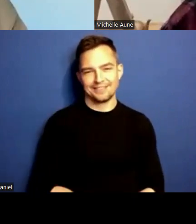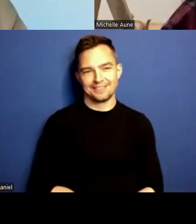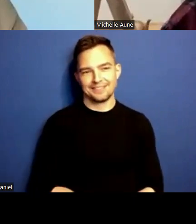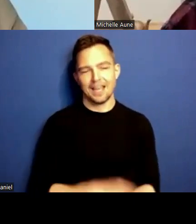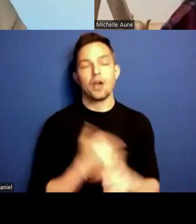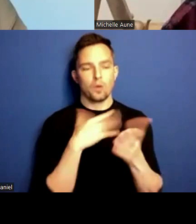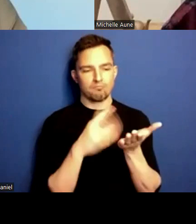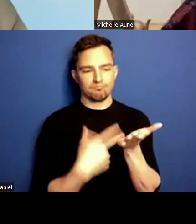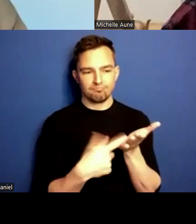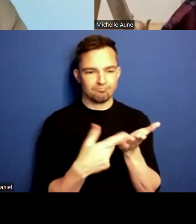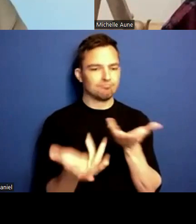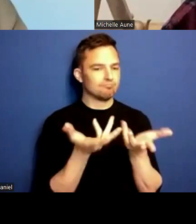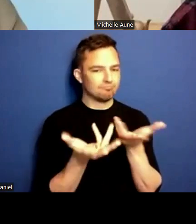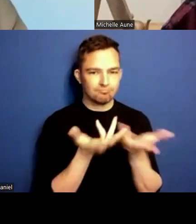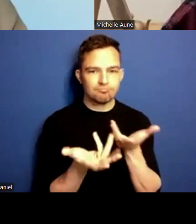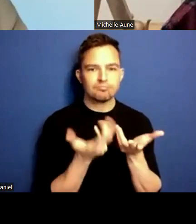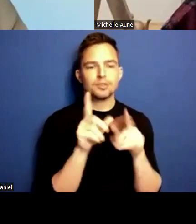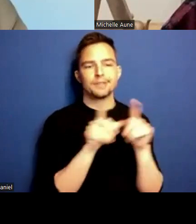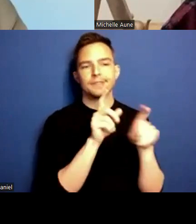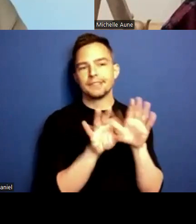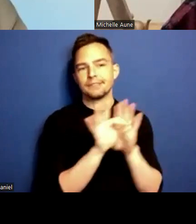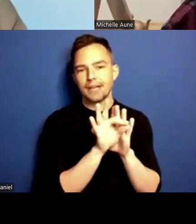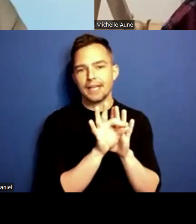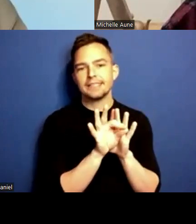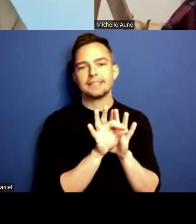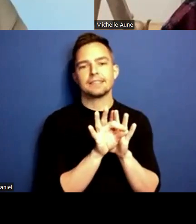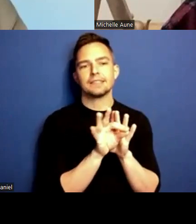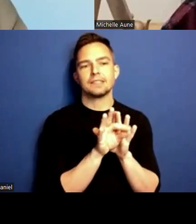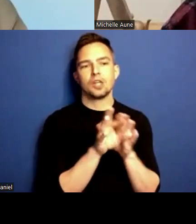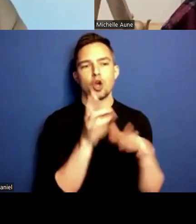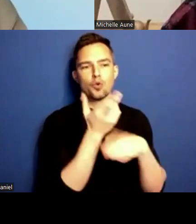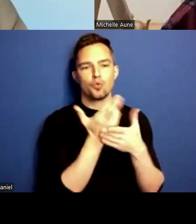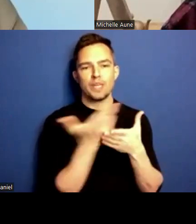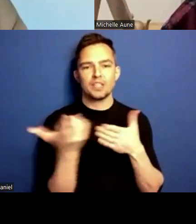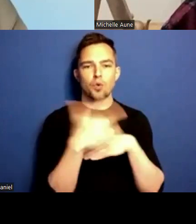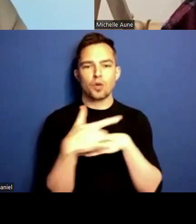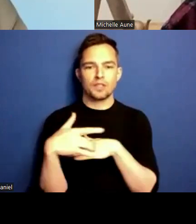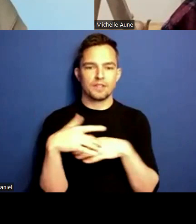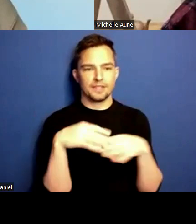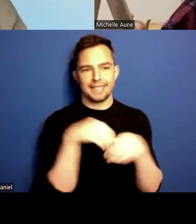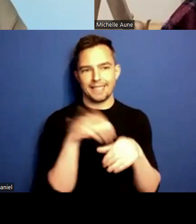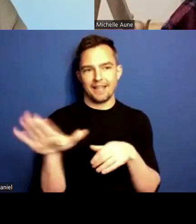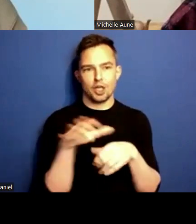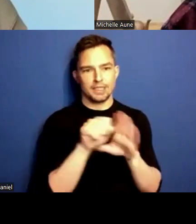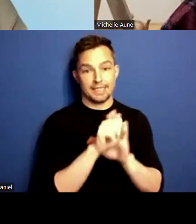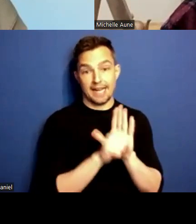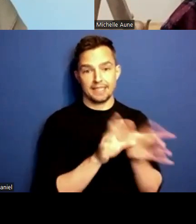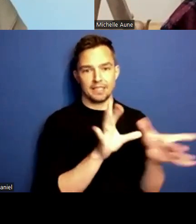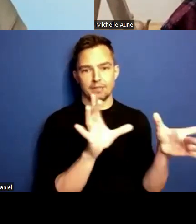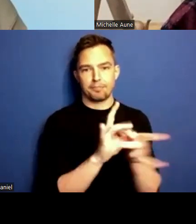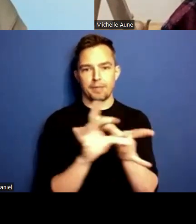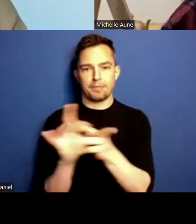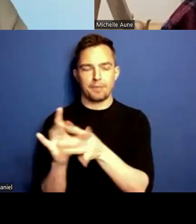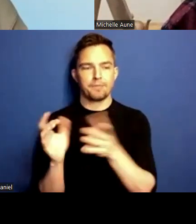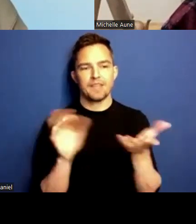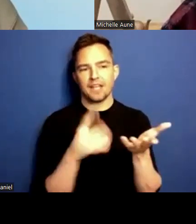We'll talk with them a little bit and then try to find them a resource that is within their state. It's one of